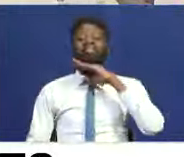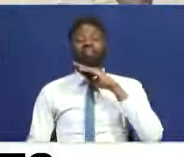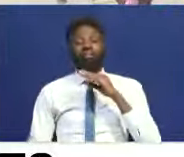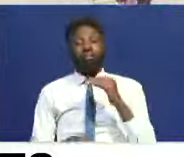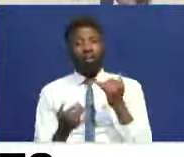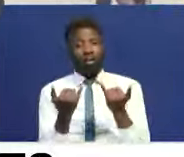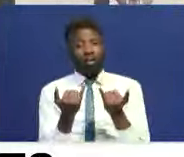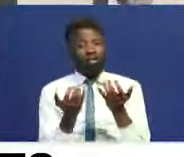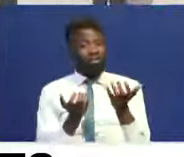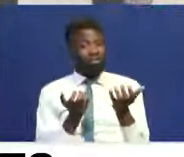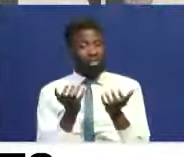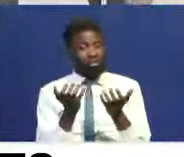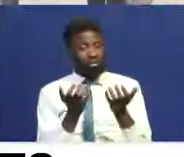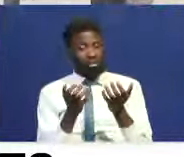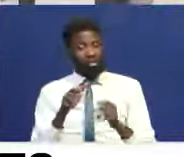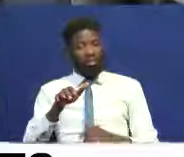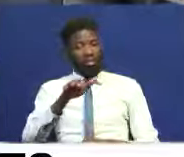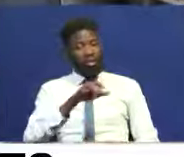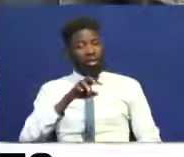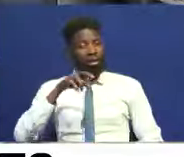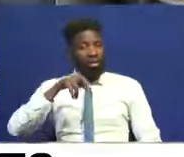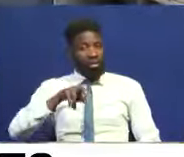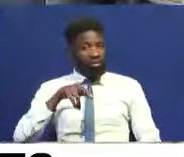County are now back to normal.